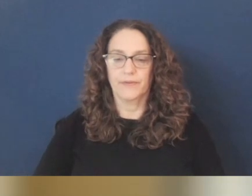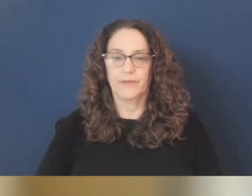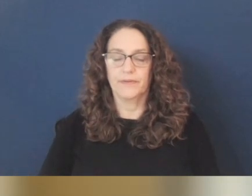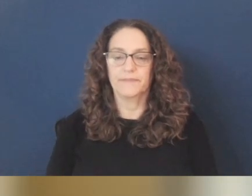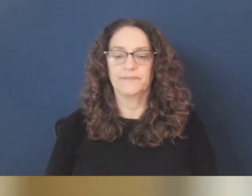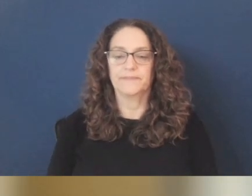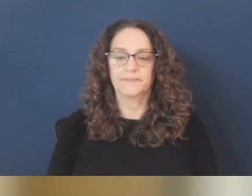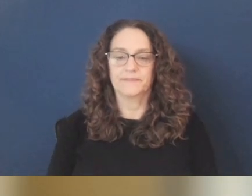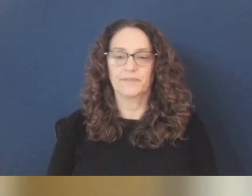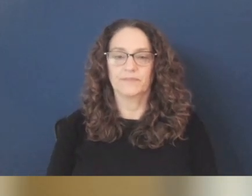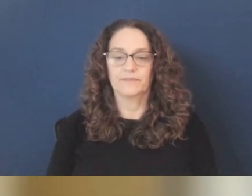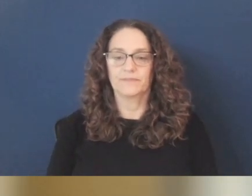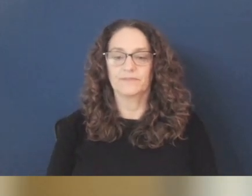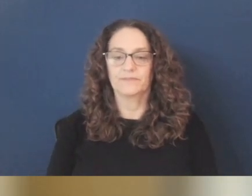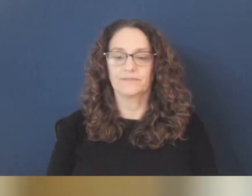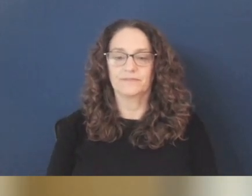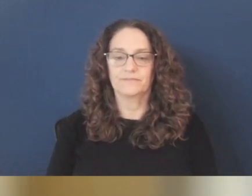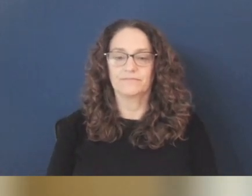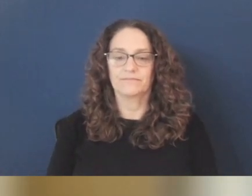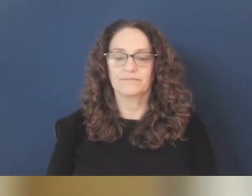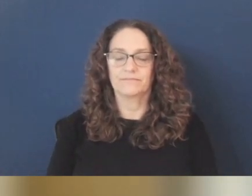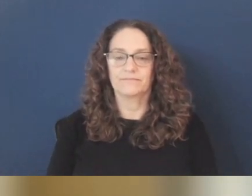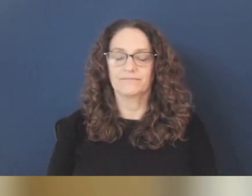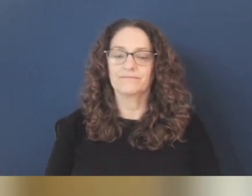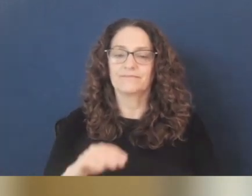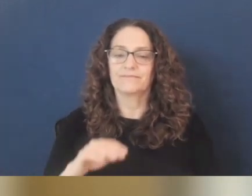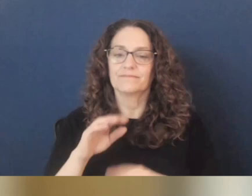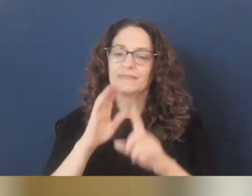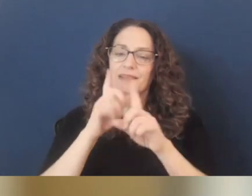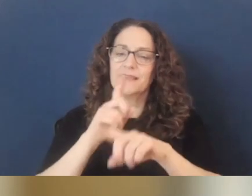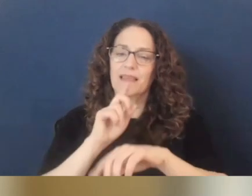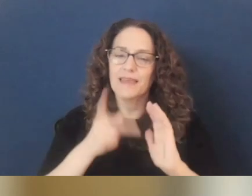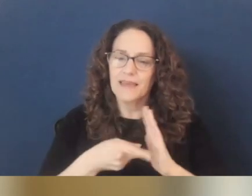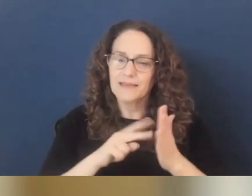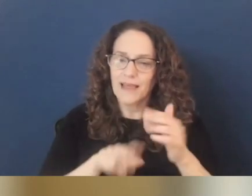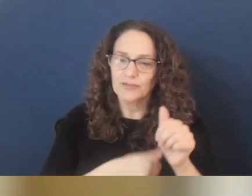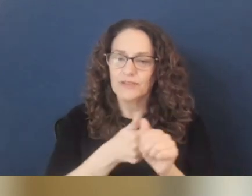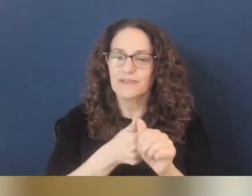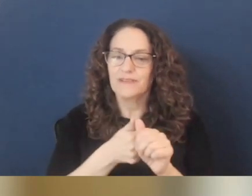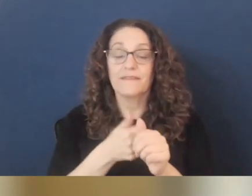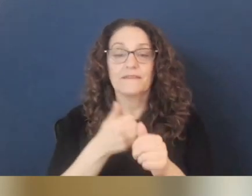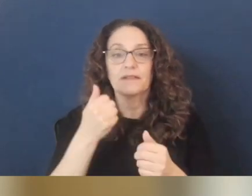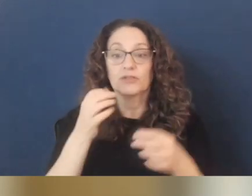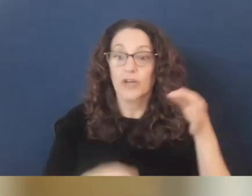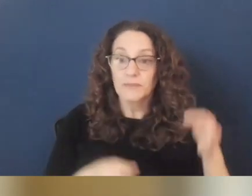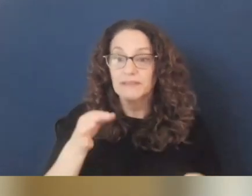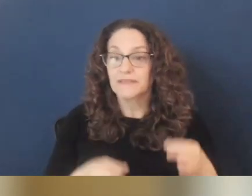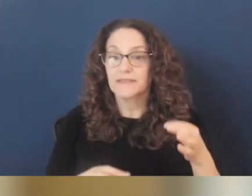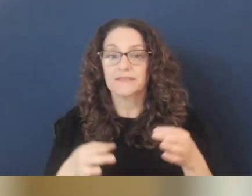Have the intention to let go of judgments, to let go of interpretations, to let go of the thoughts